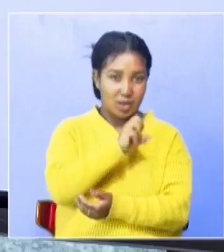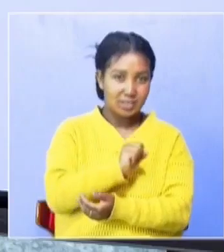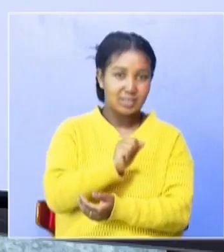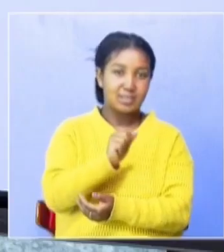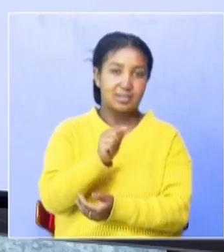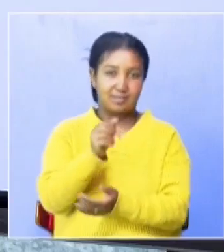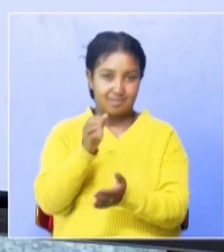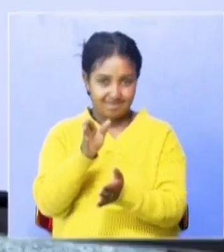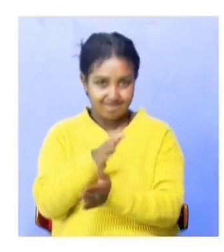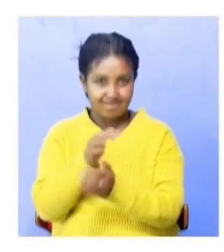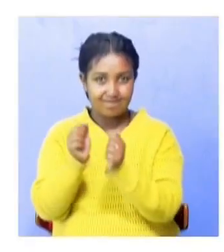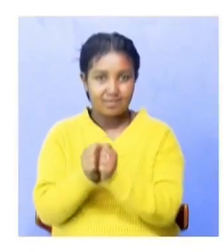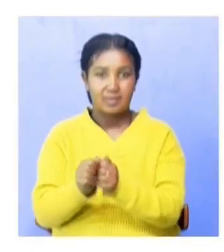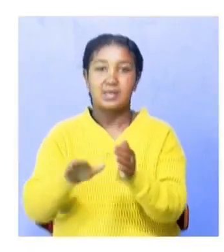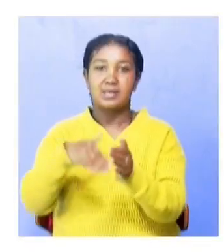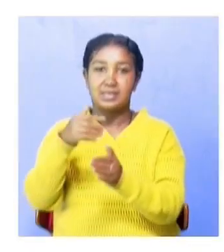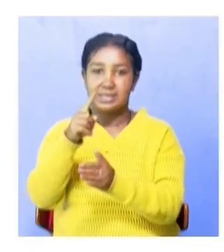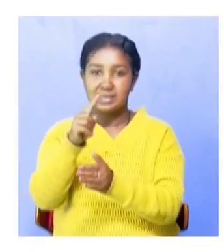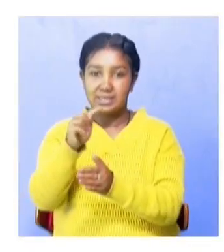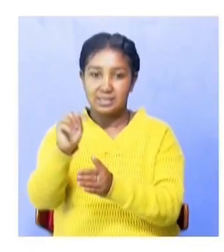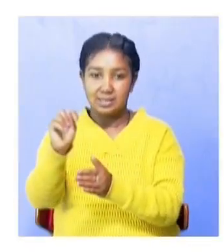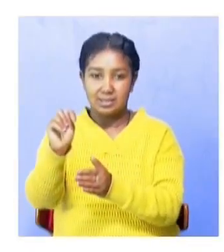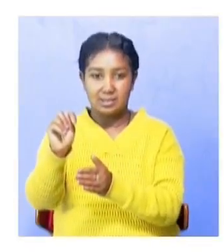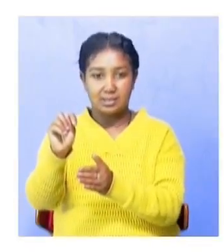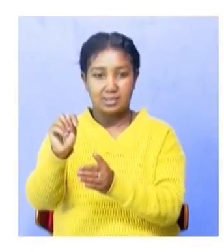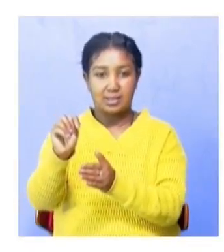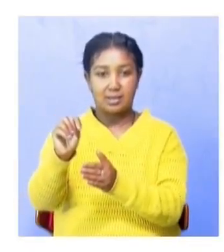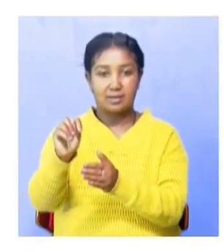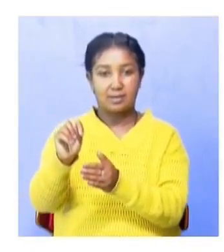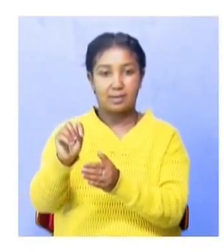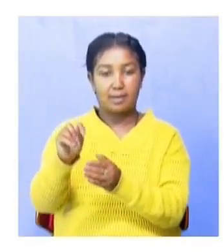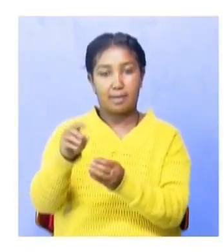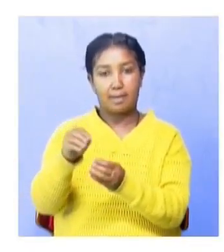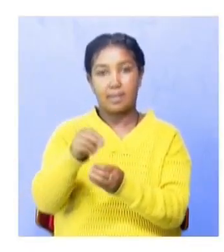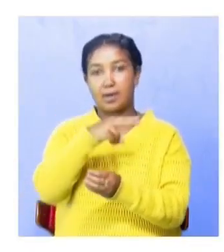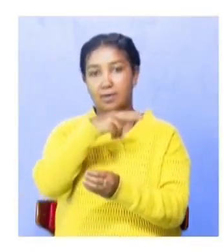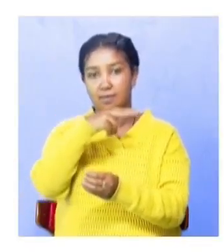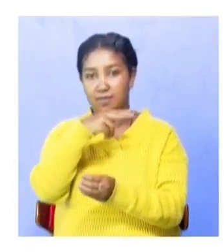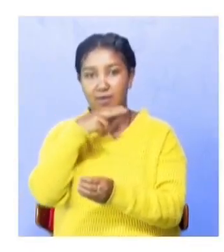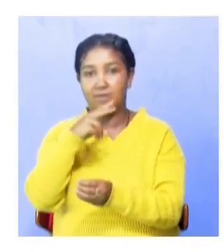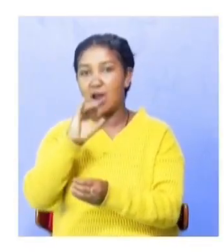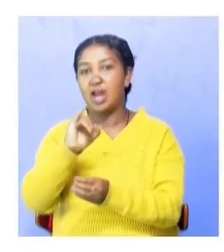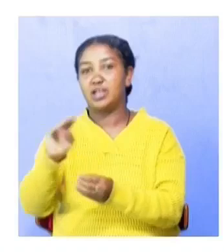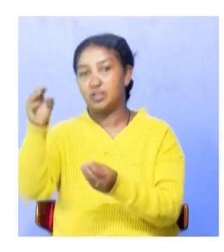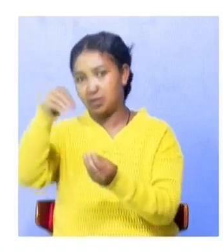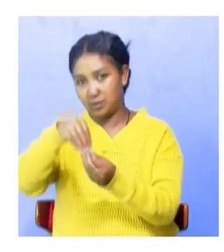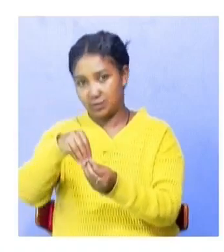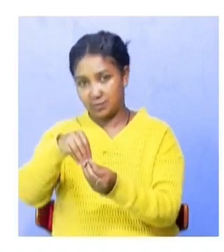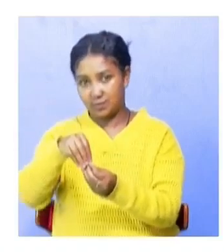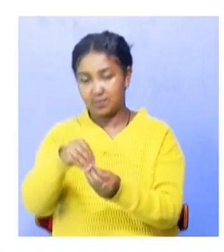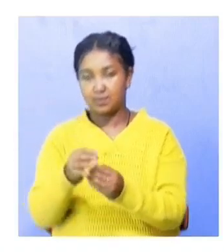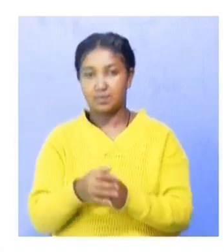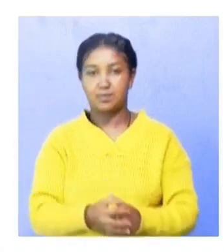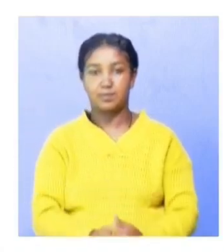then, plus, yes please, verb ing.